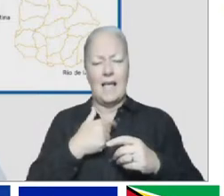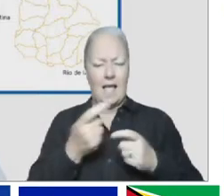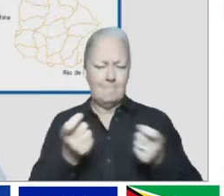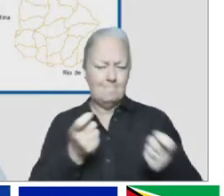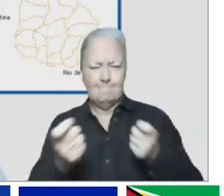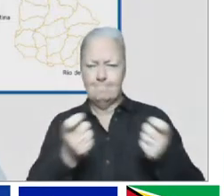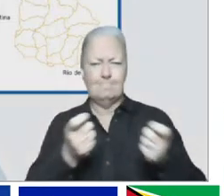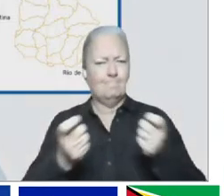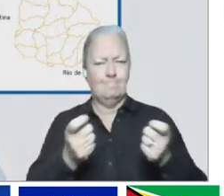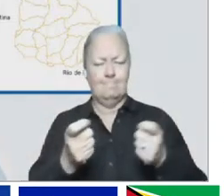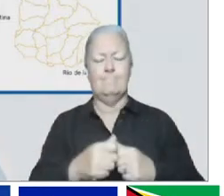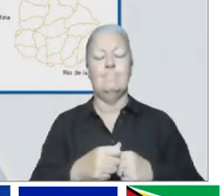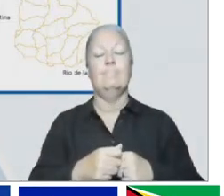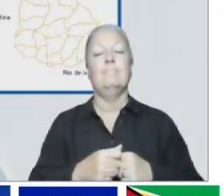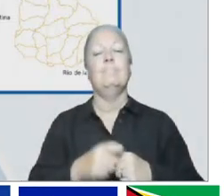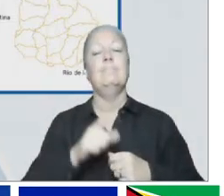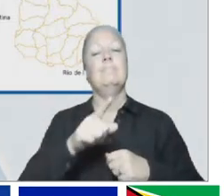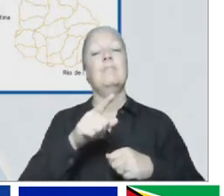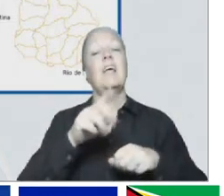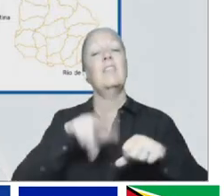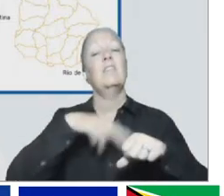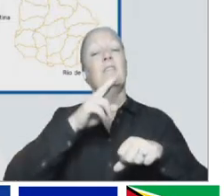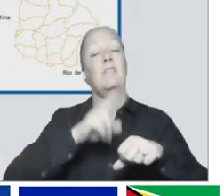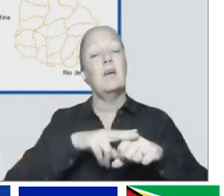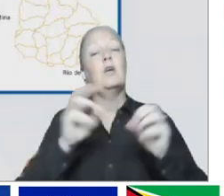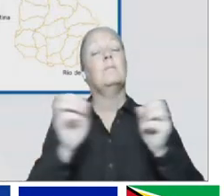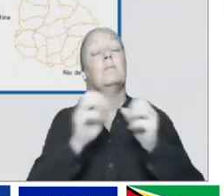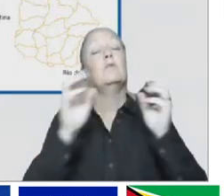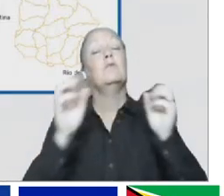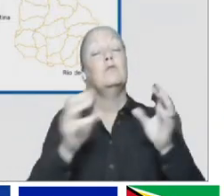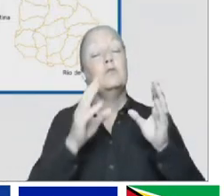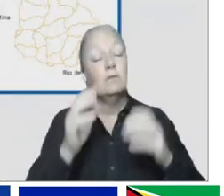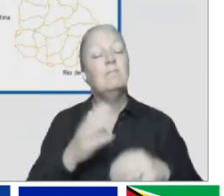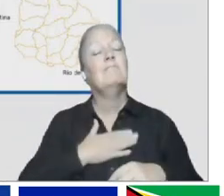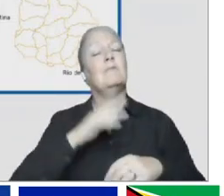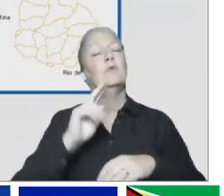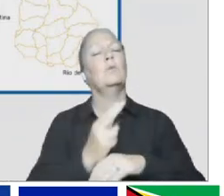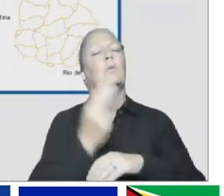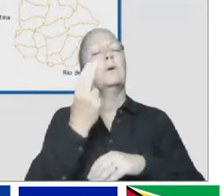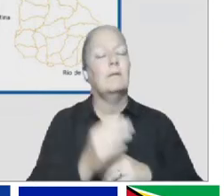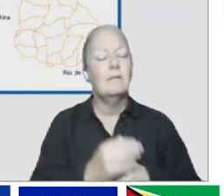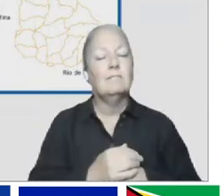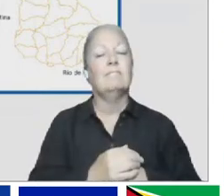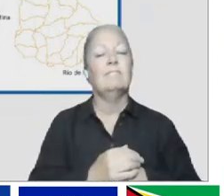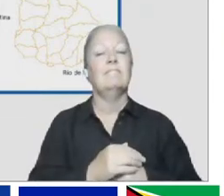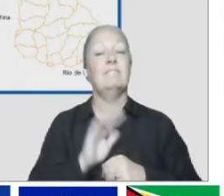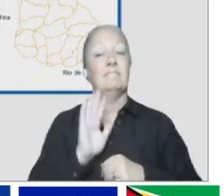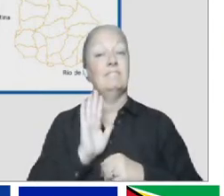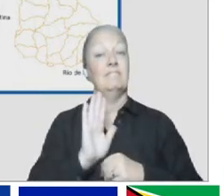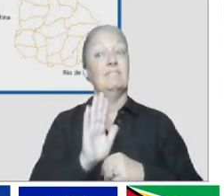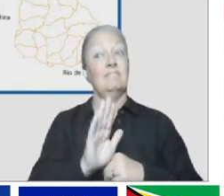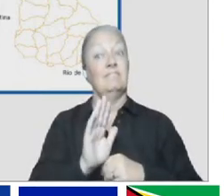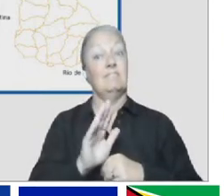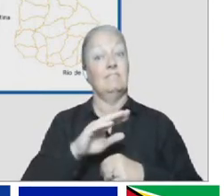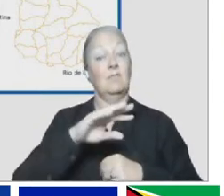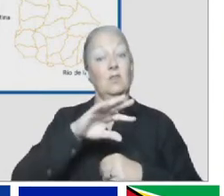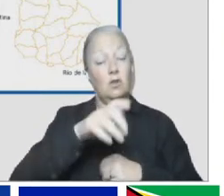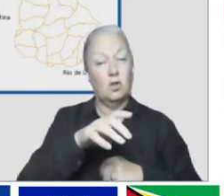Emergency System in Uruguay is a public system, permanent system, which purpose is to protect